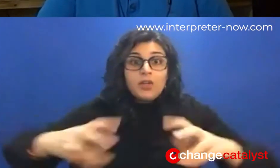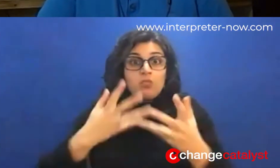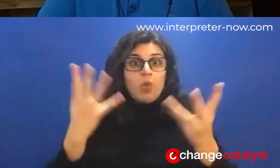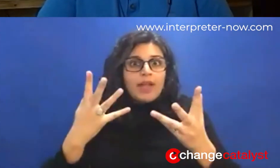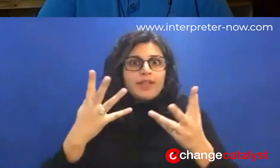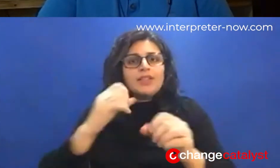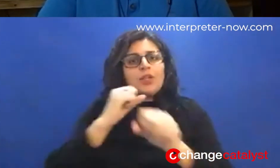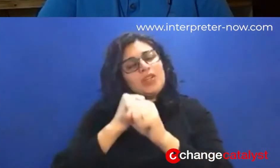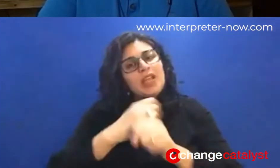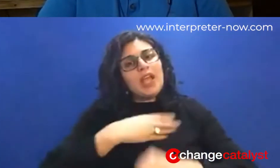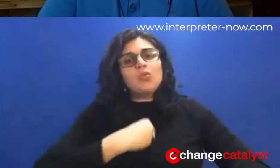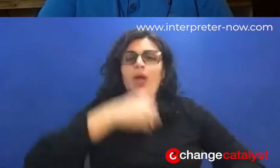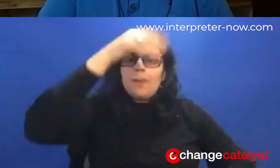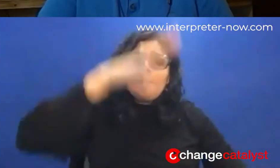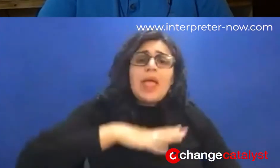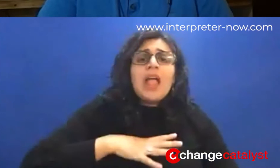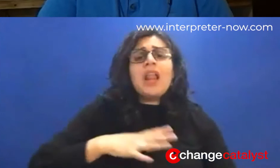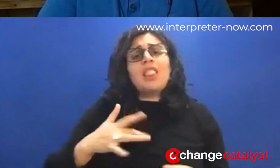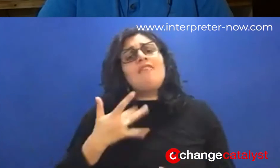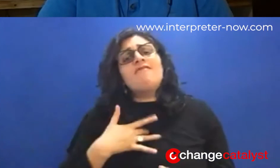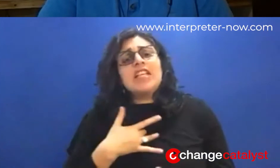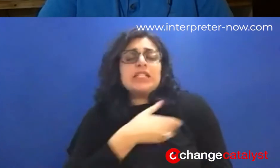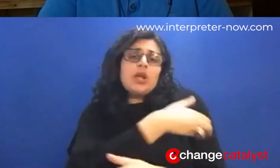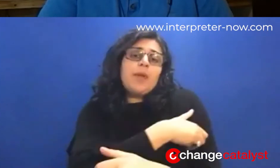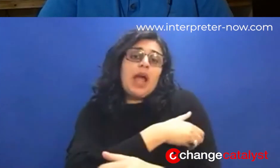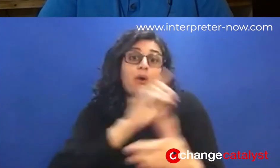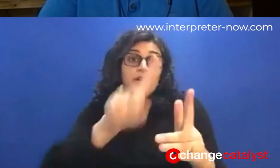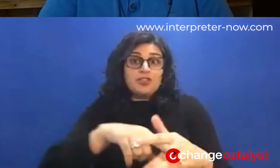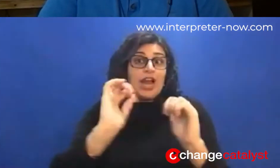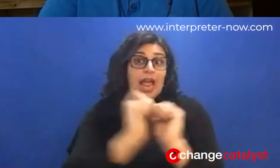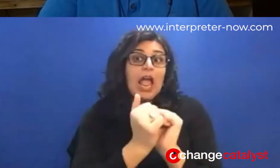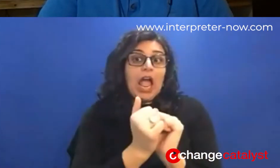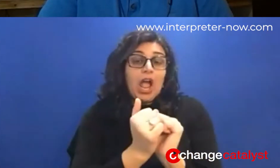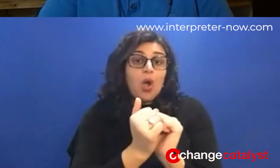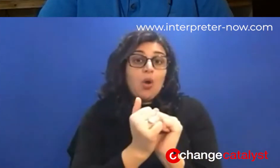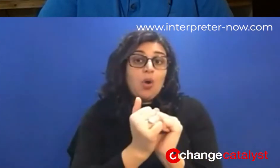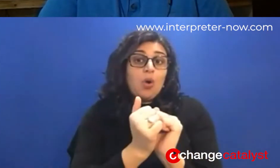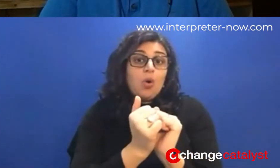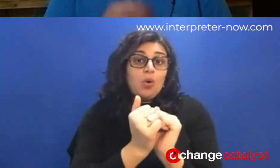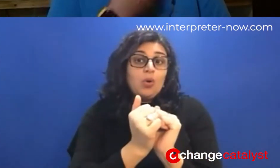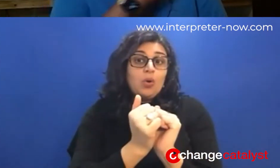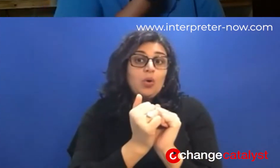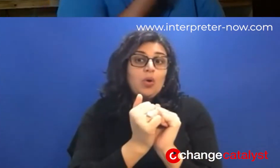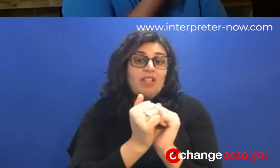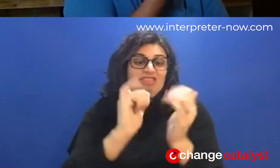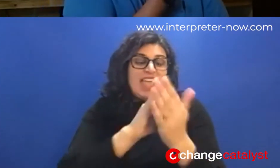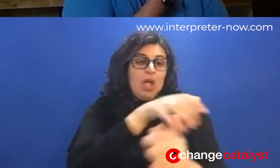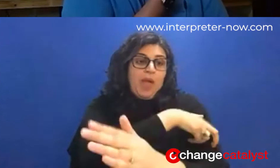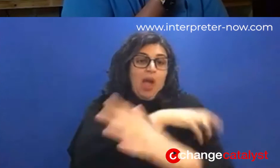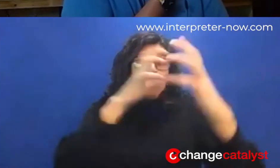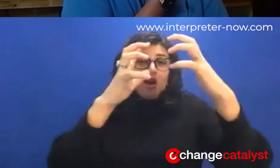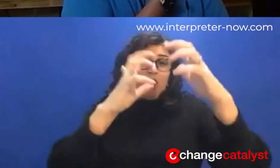right? And how you start with that is dismantling that power in that